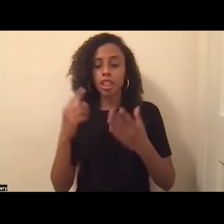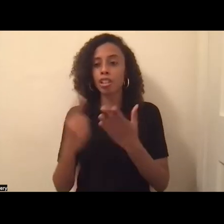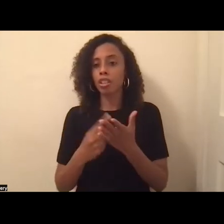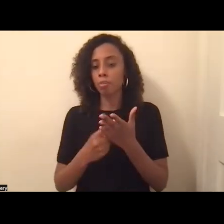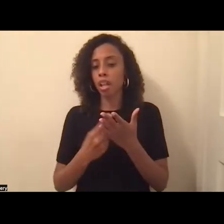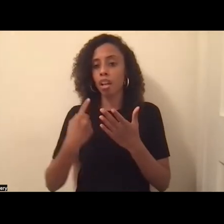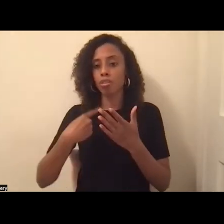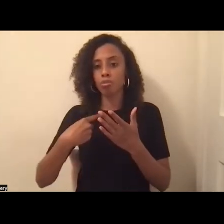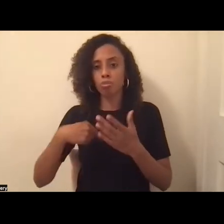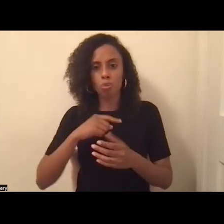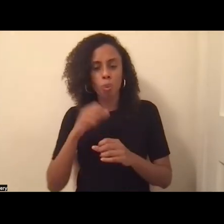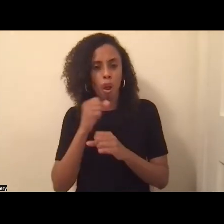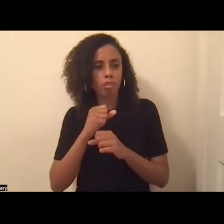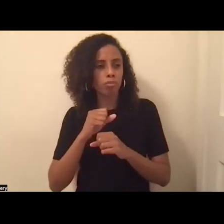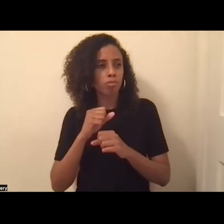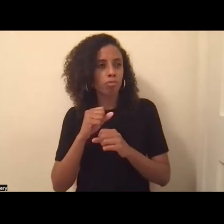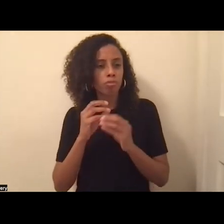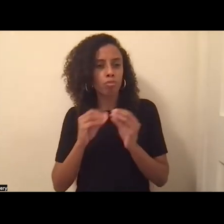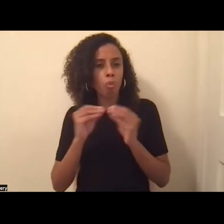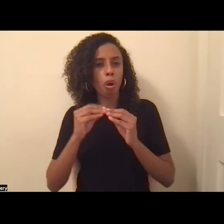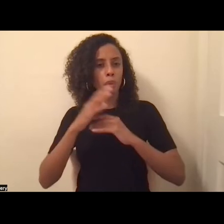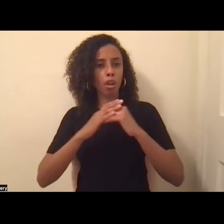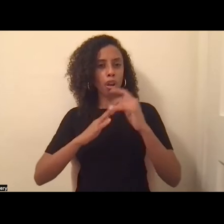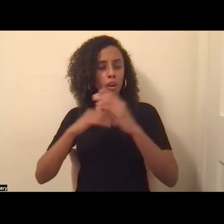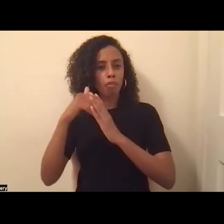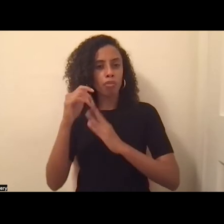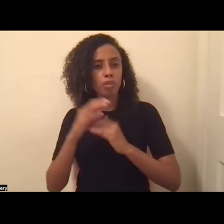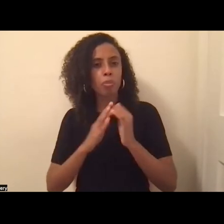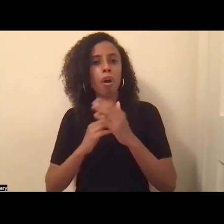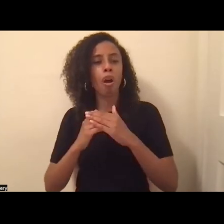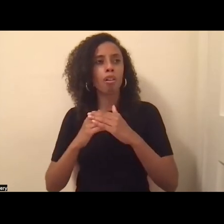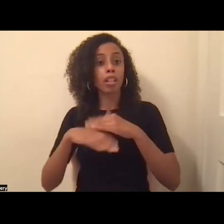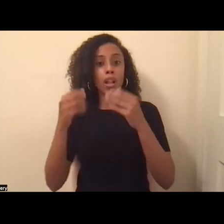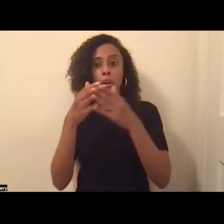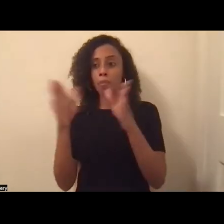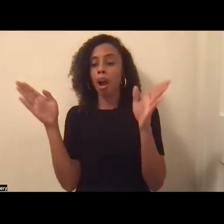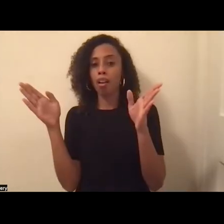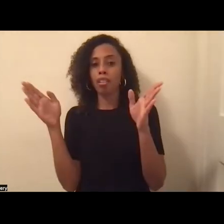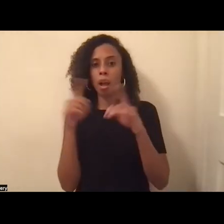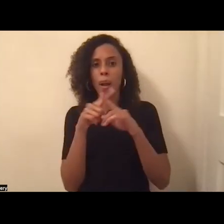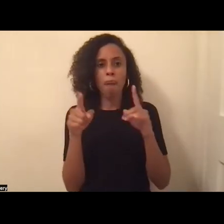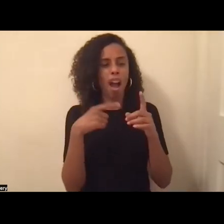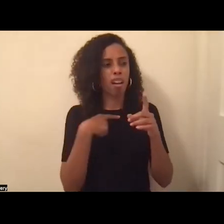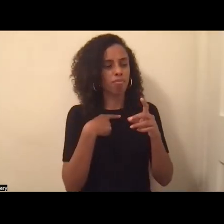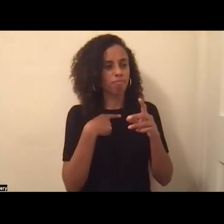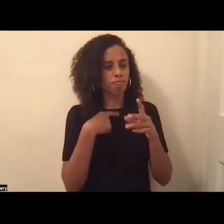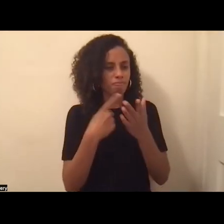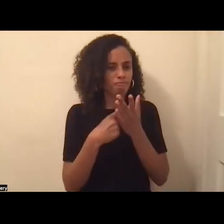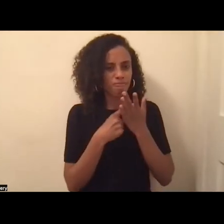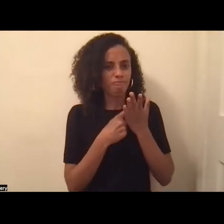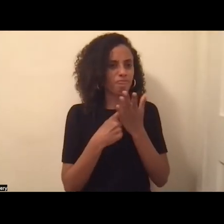comfortable being our public selves than really interrogating our private selves, than delving into who we are. And